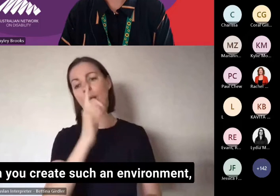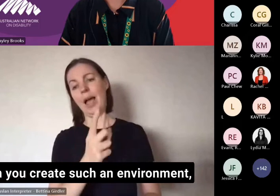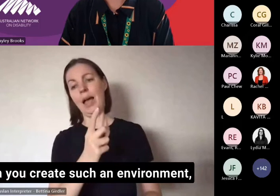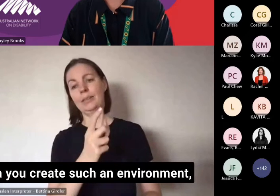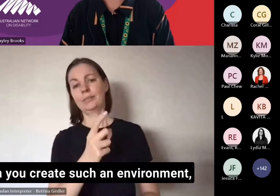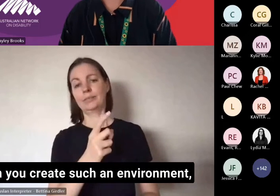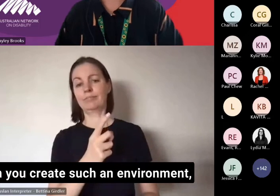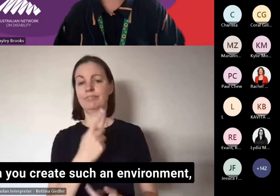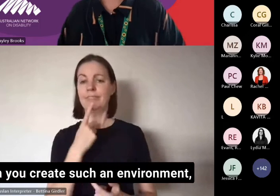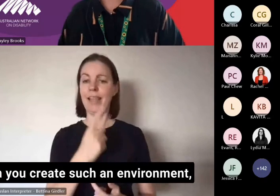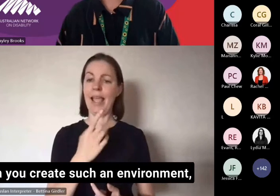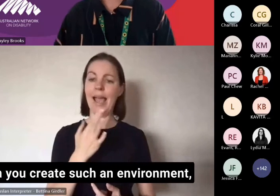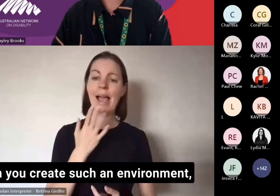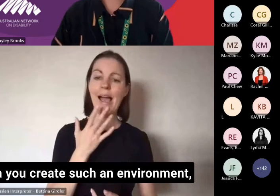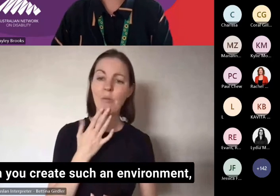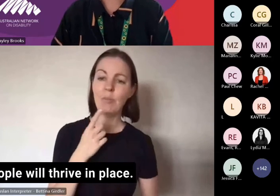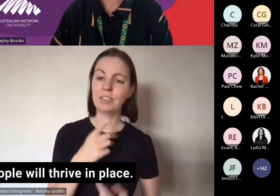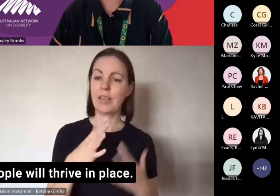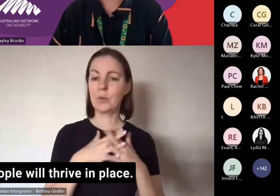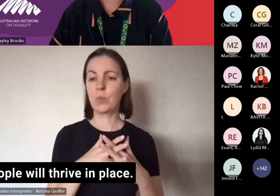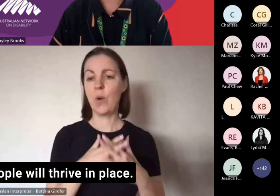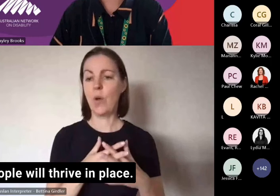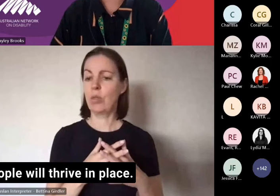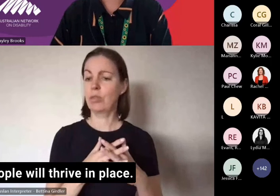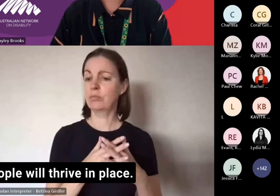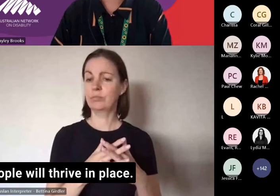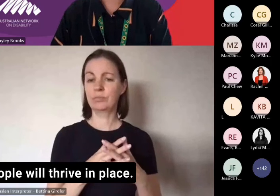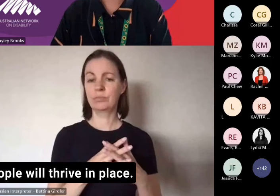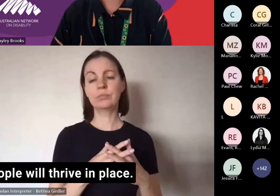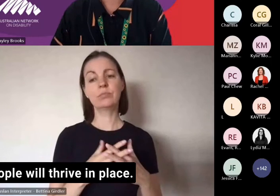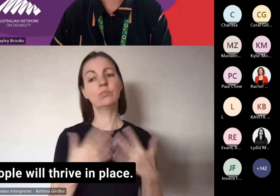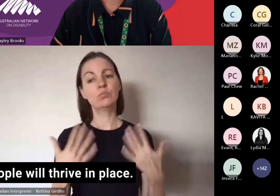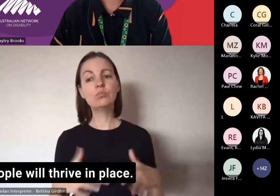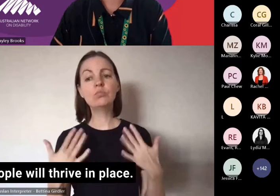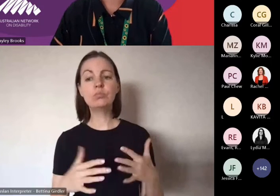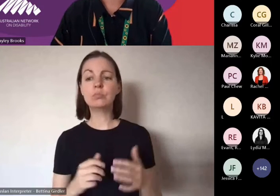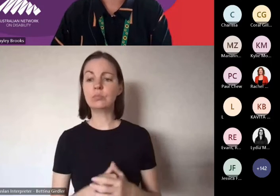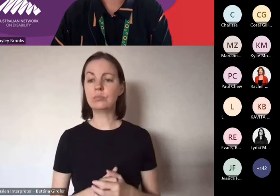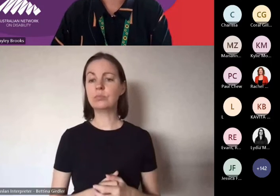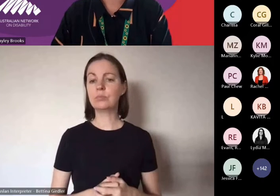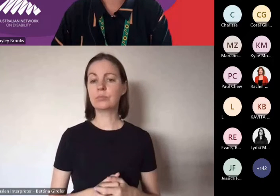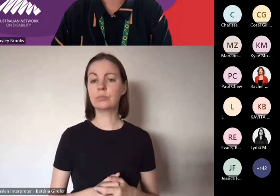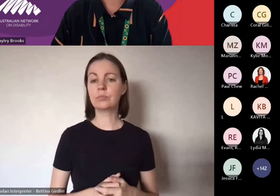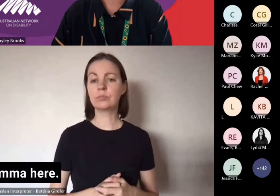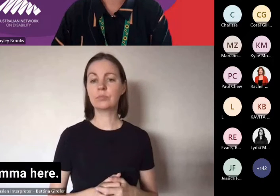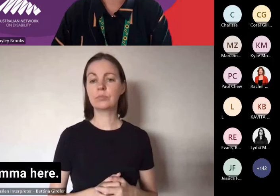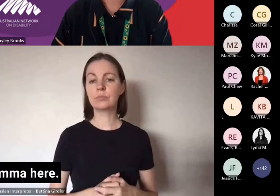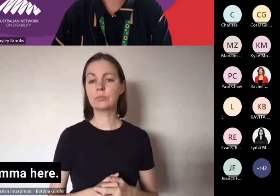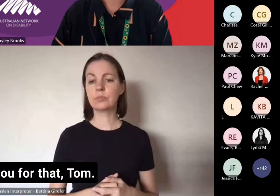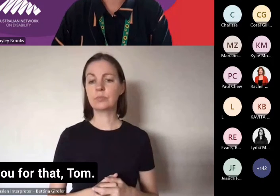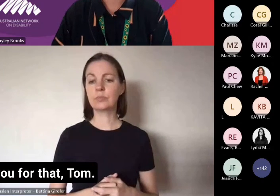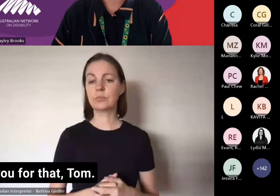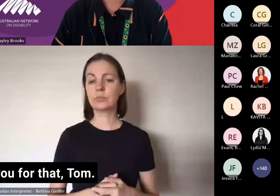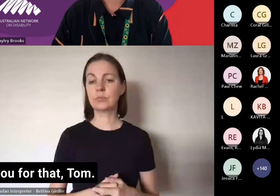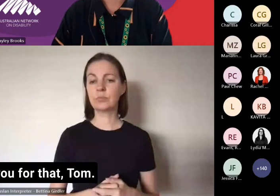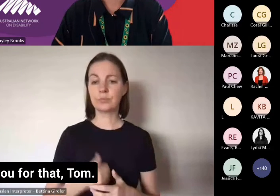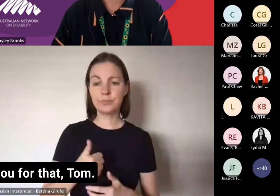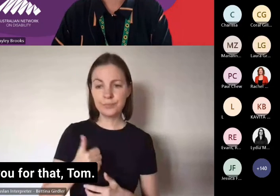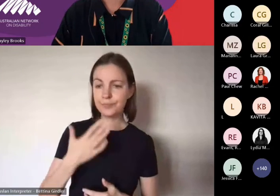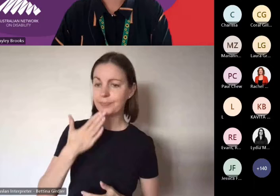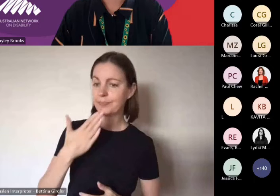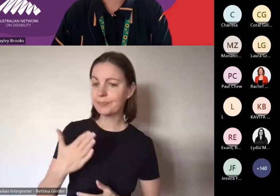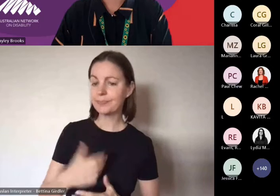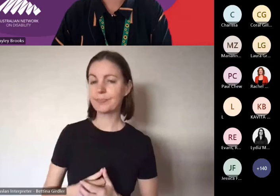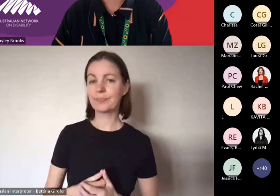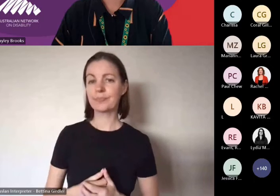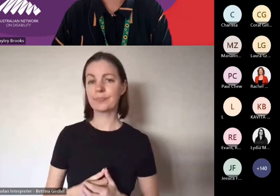you create such an environment, then again, people will thrive in place. Emma here. Thank you for that, Tom. I